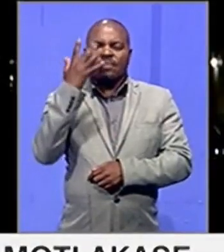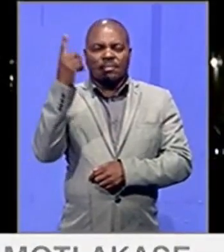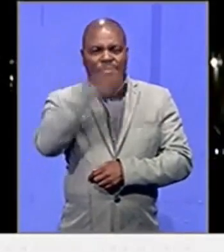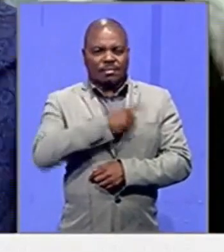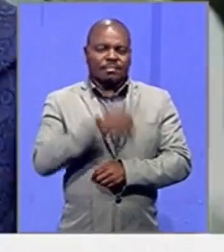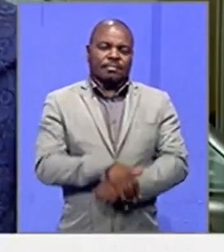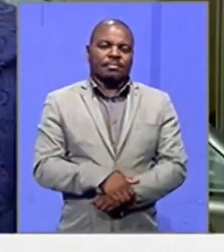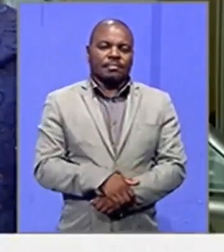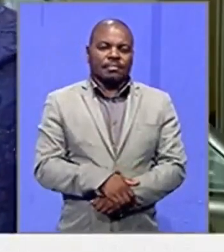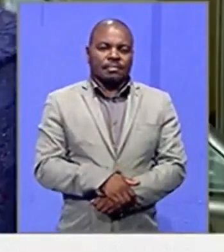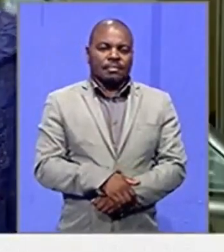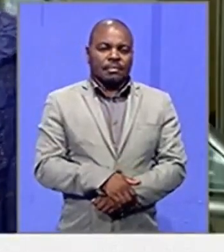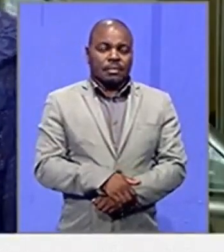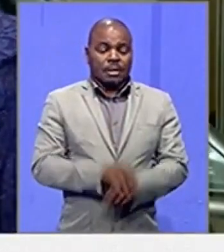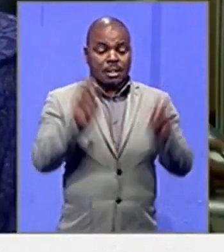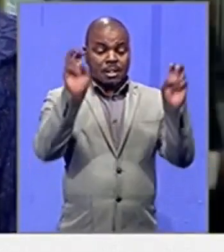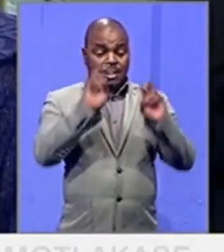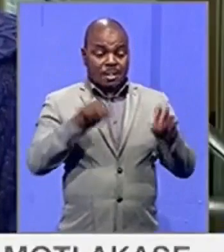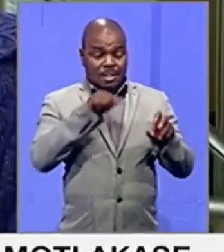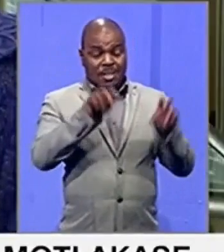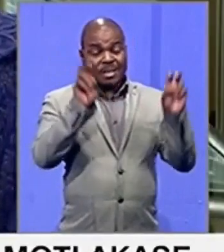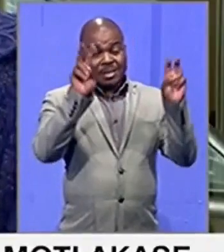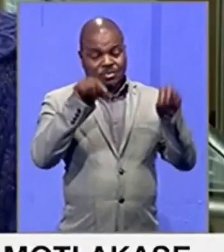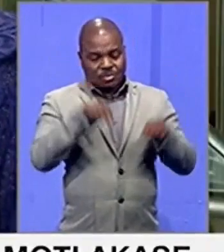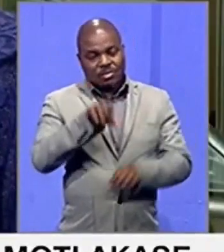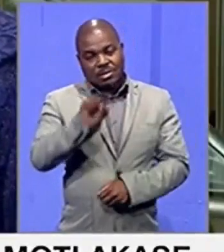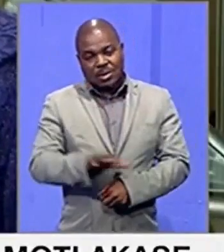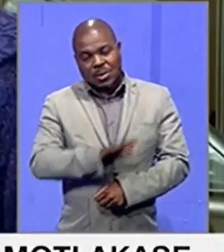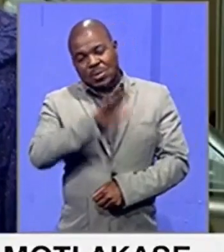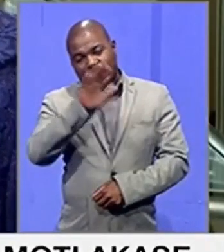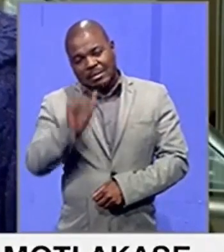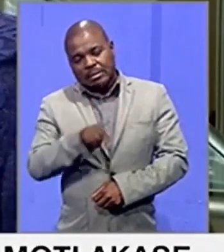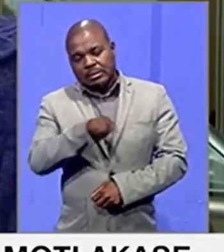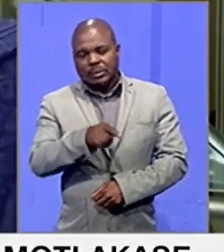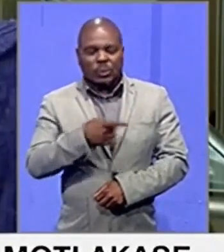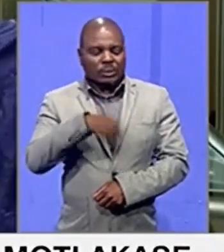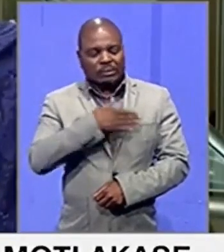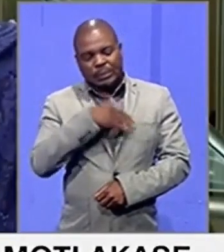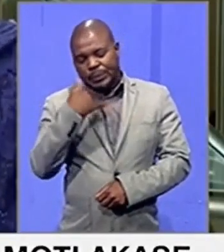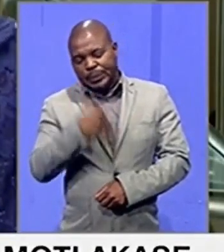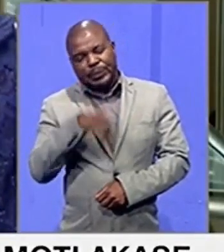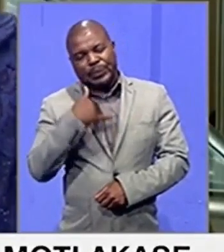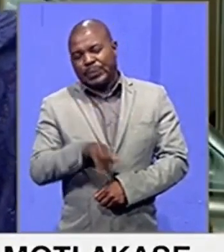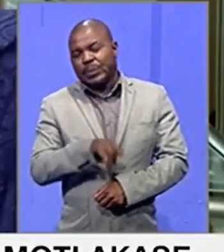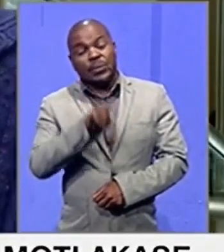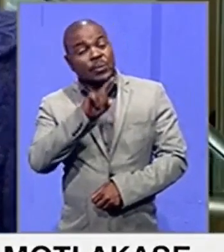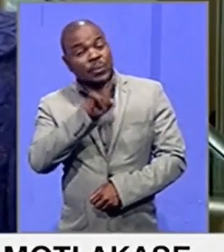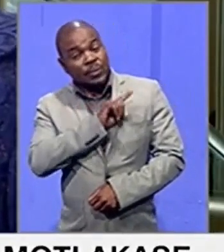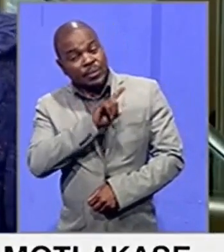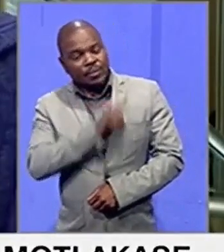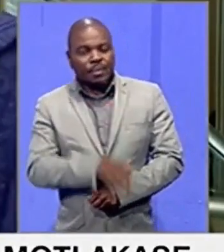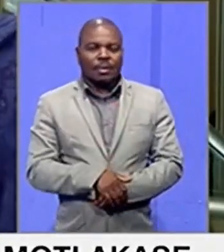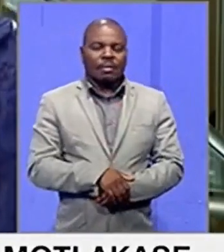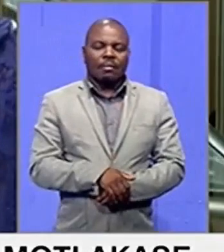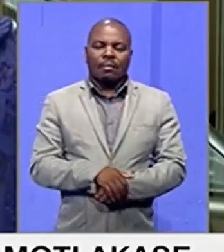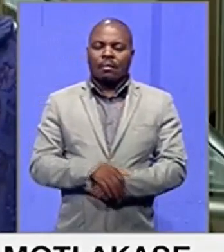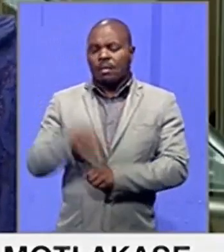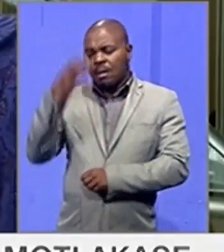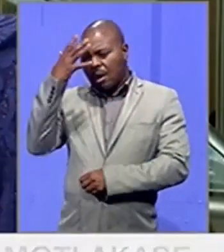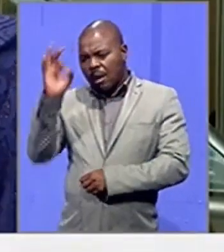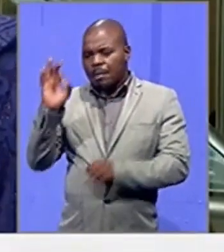fetileng. Taba ya motlakase ya Afrika Borwa e utlwisa botlhoko thata ka gore e senya tsotlhe